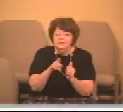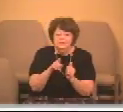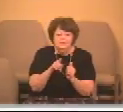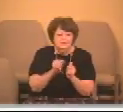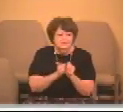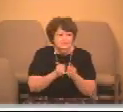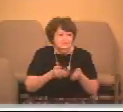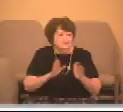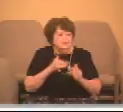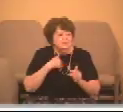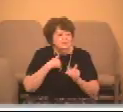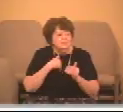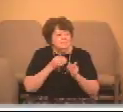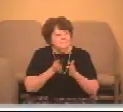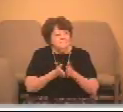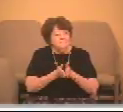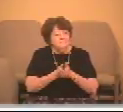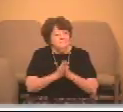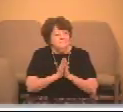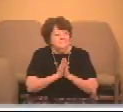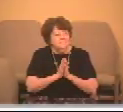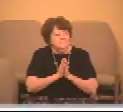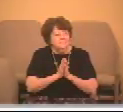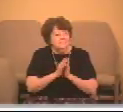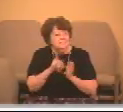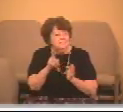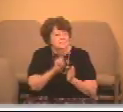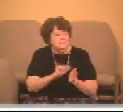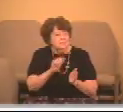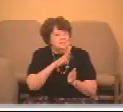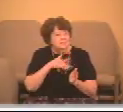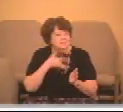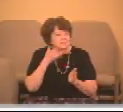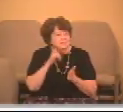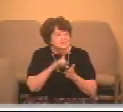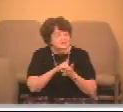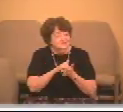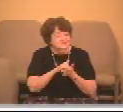you, have you ever been there?